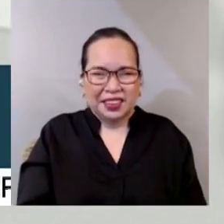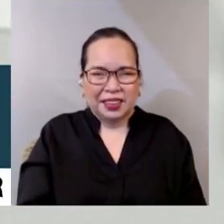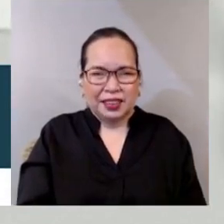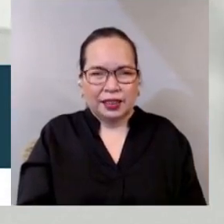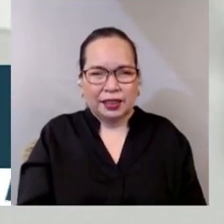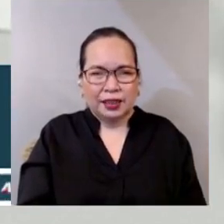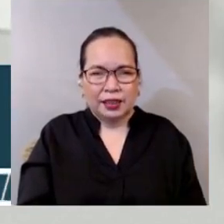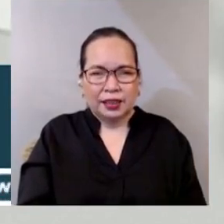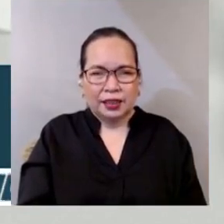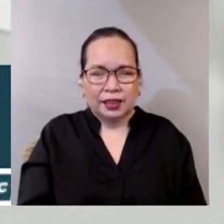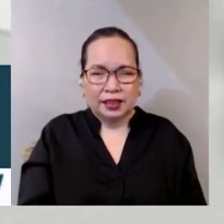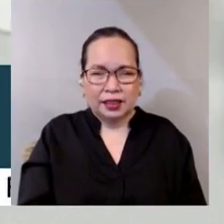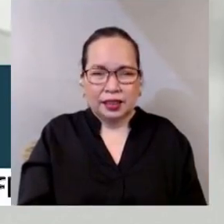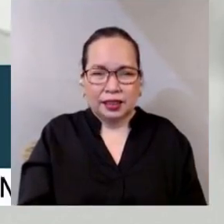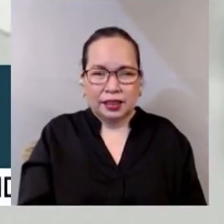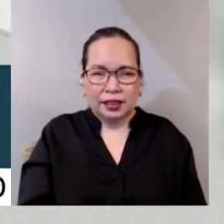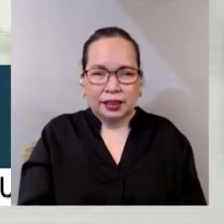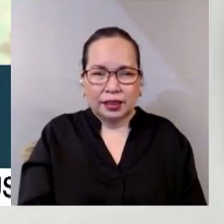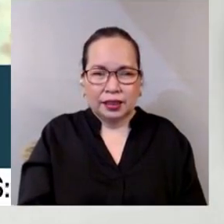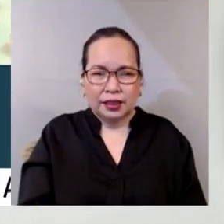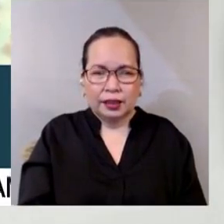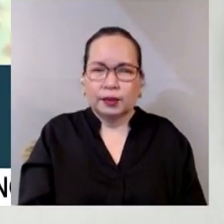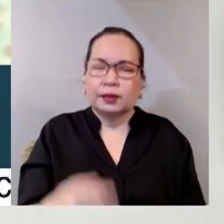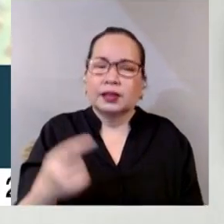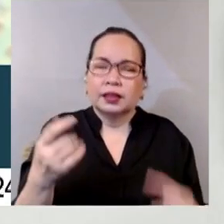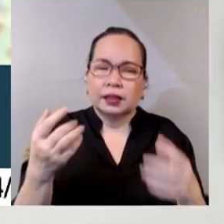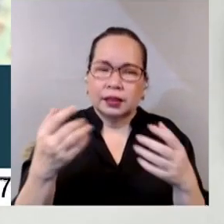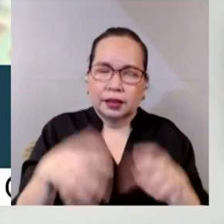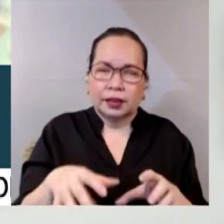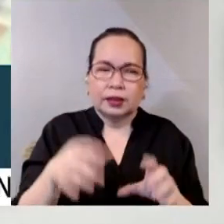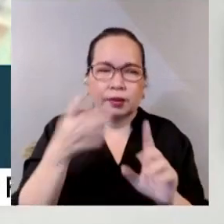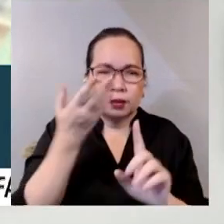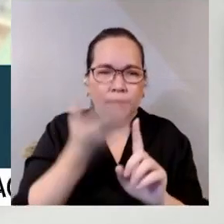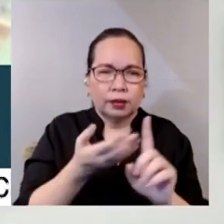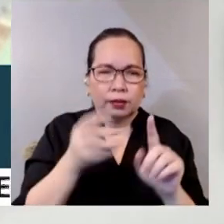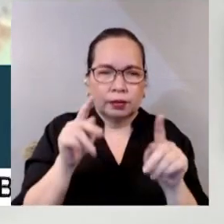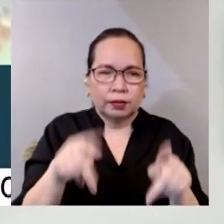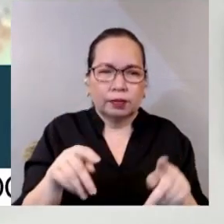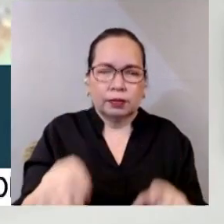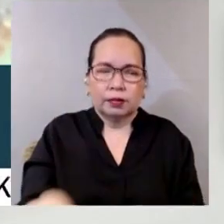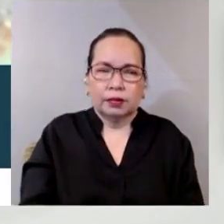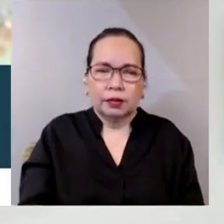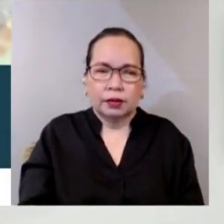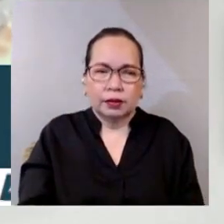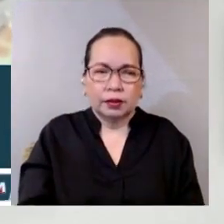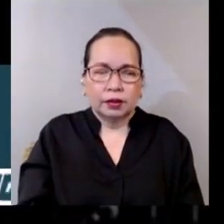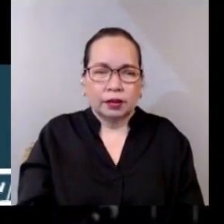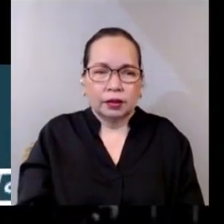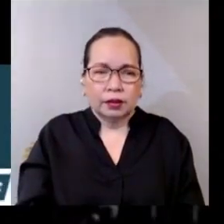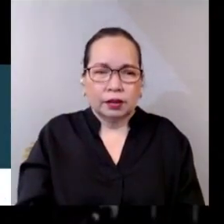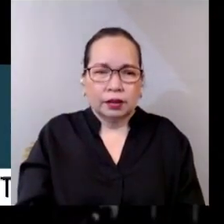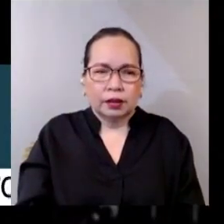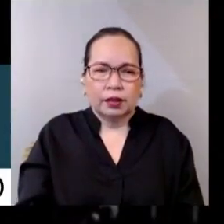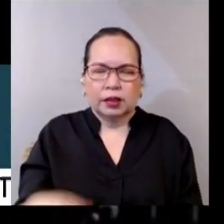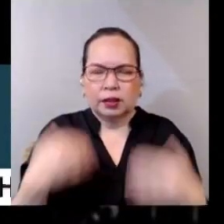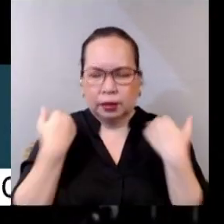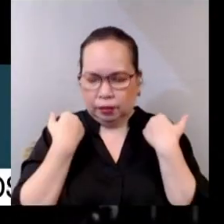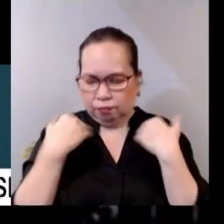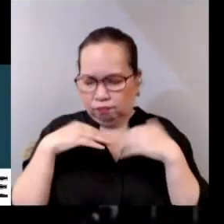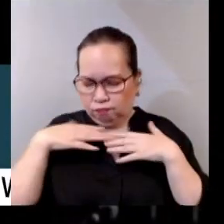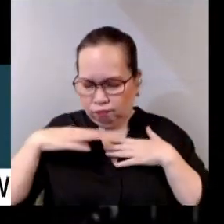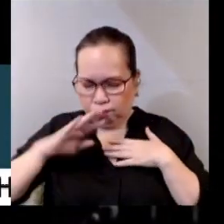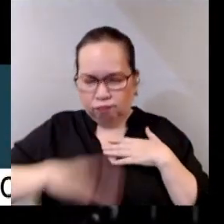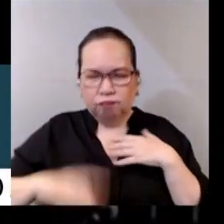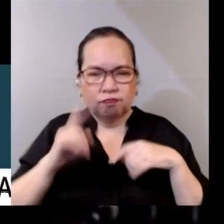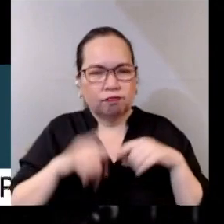where we would initially enable someone who has almost no ability to operate their muscles and enable them